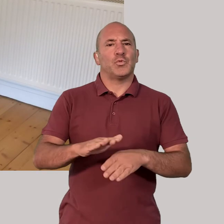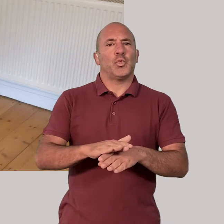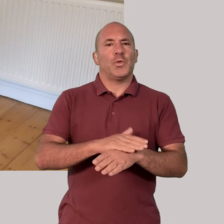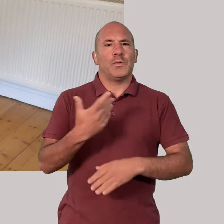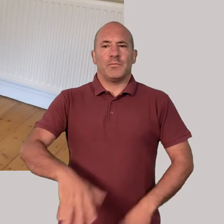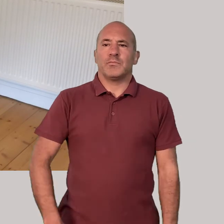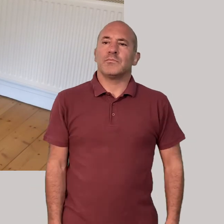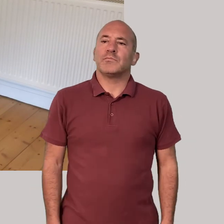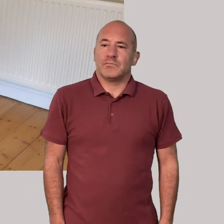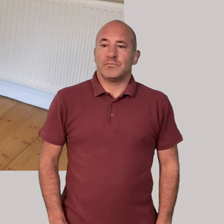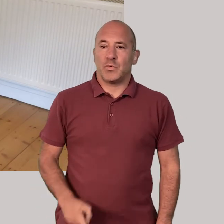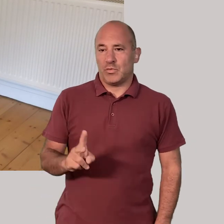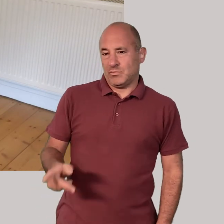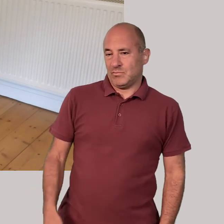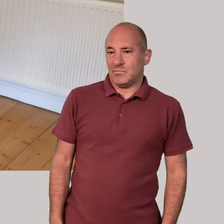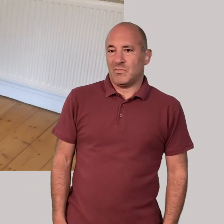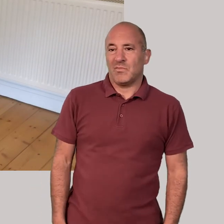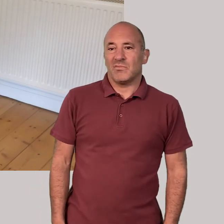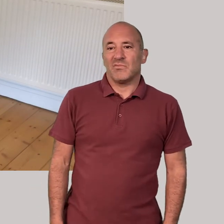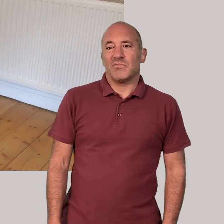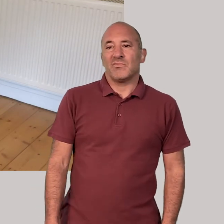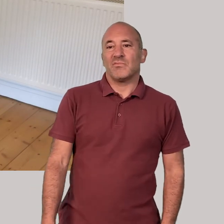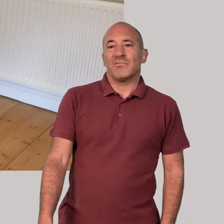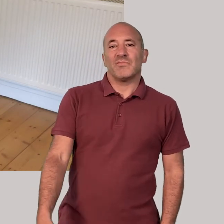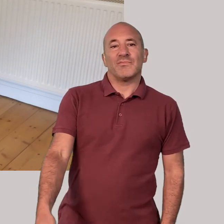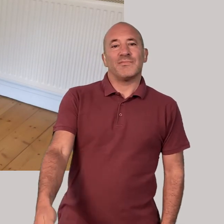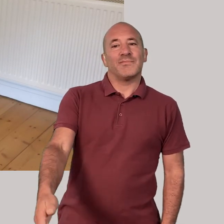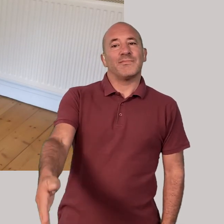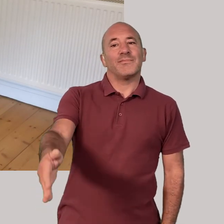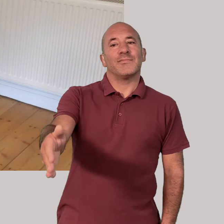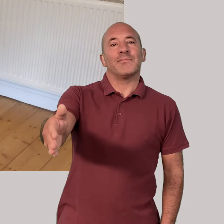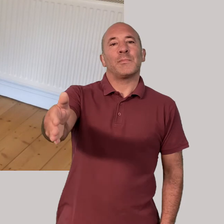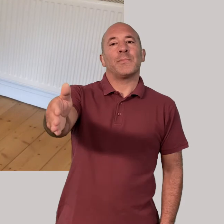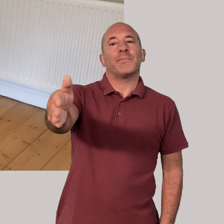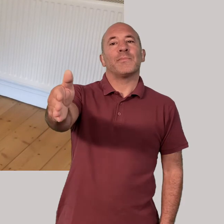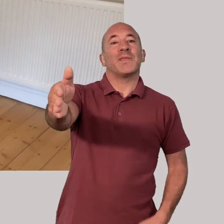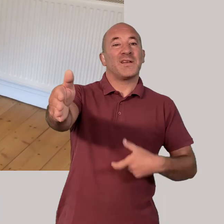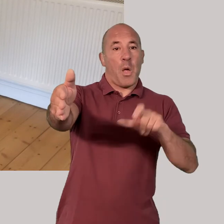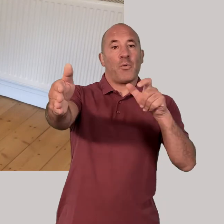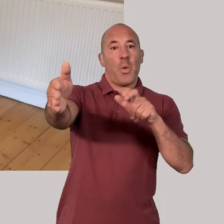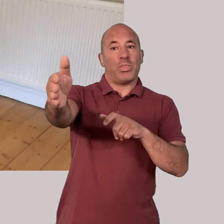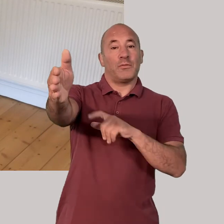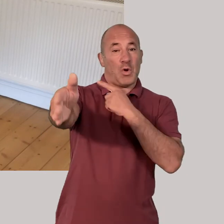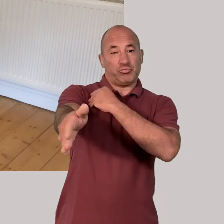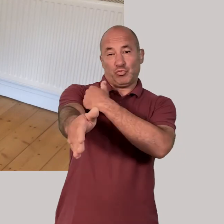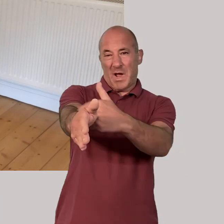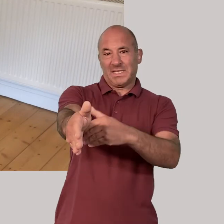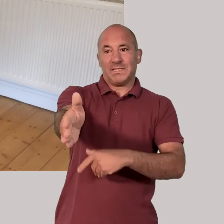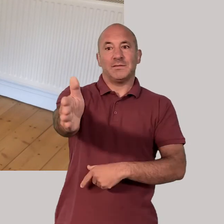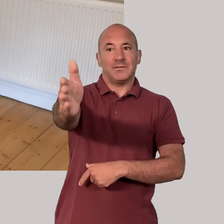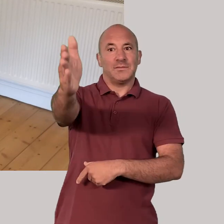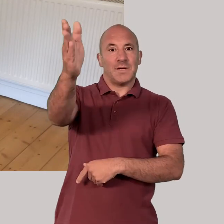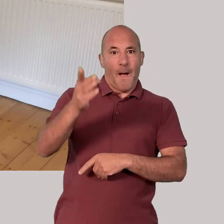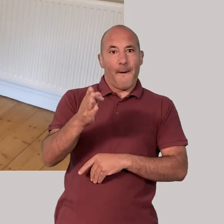then really smoothly bring one arm forwards and up. If you can, keep it straight and go